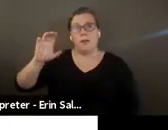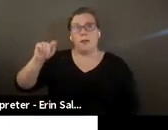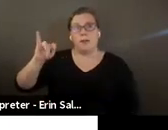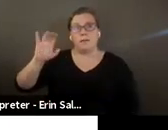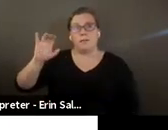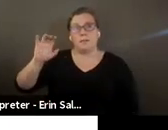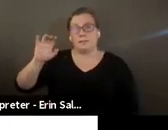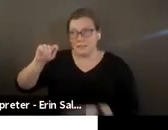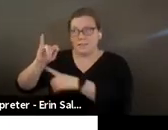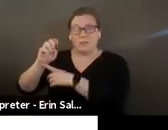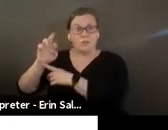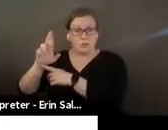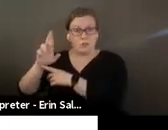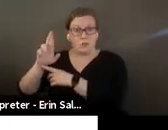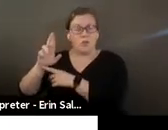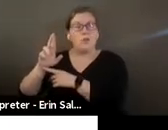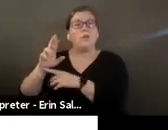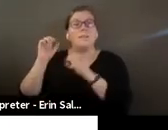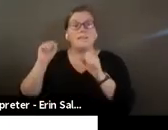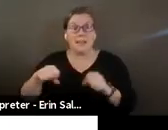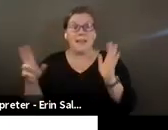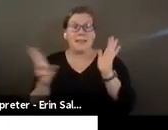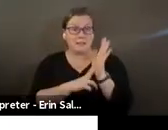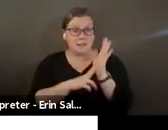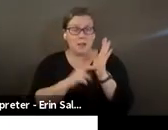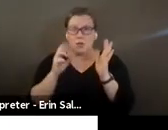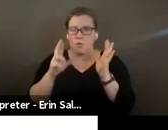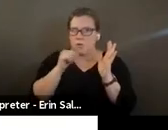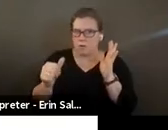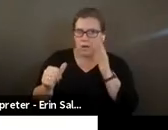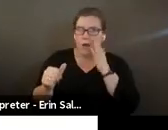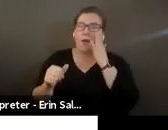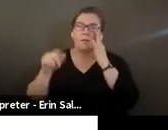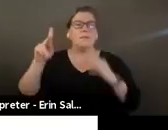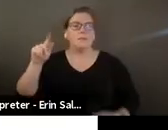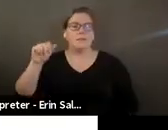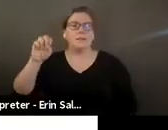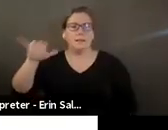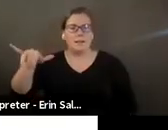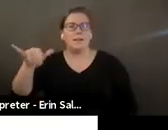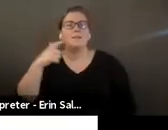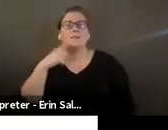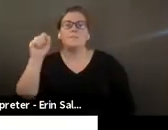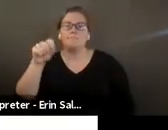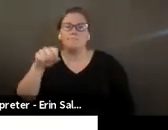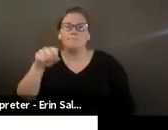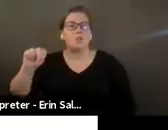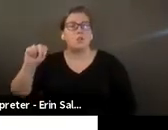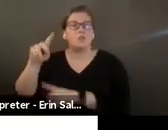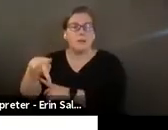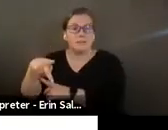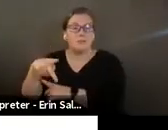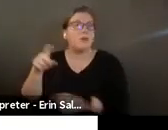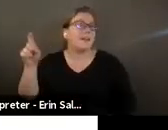Casey Brovan did answer that, letting folks know that a nurse practitioner and a hearing aid specialist